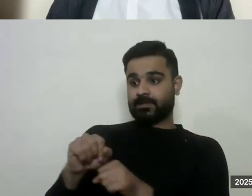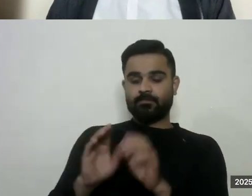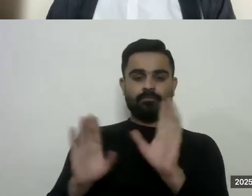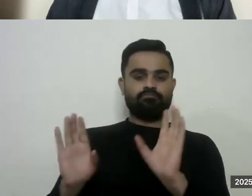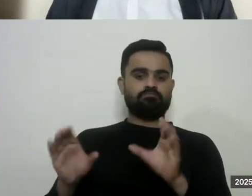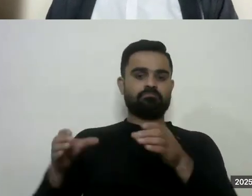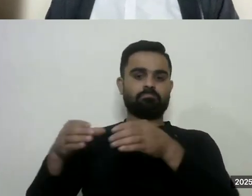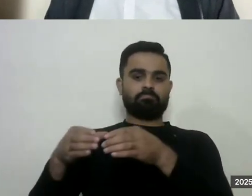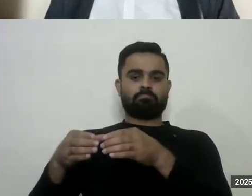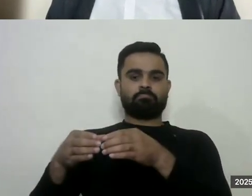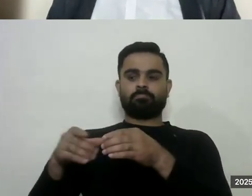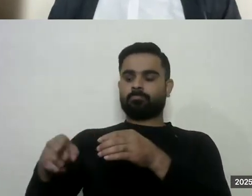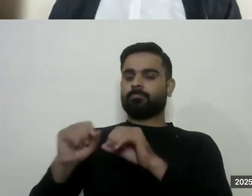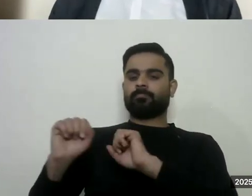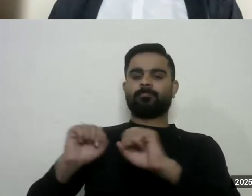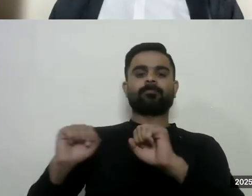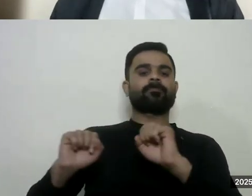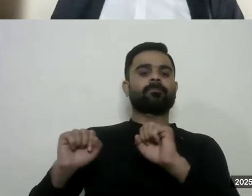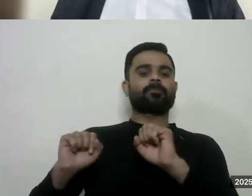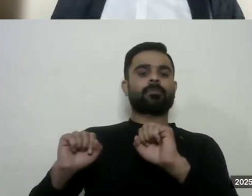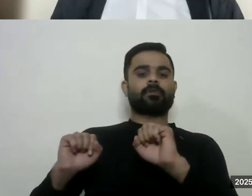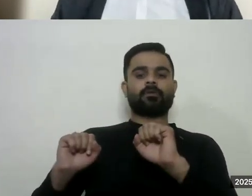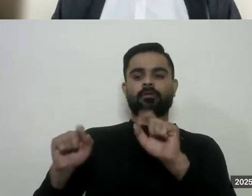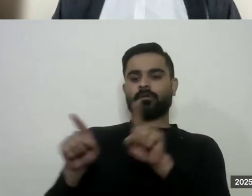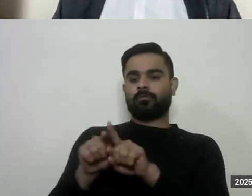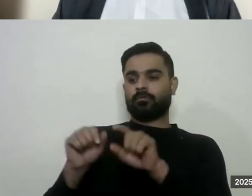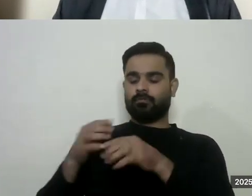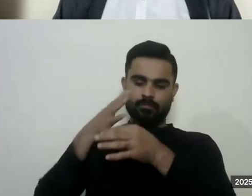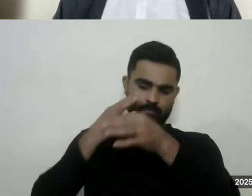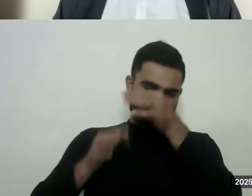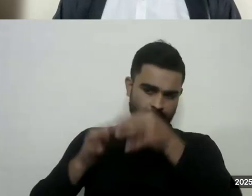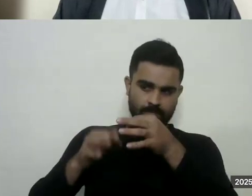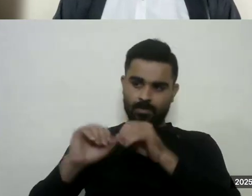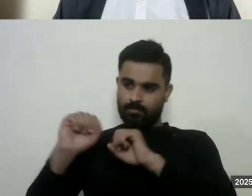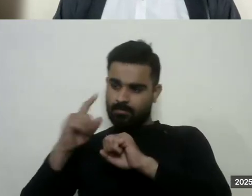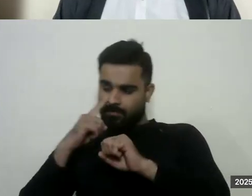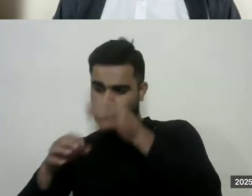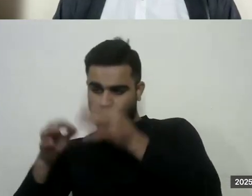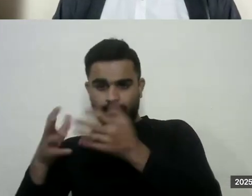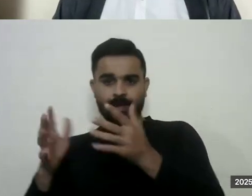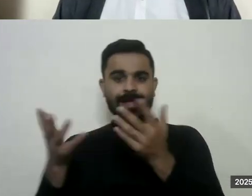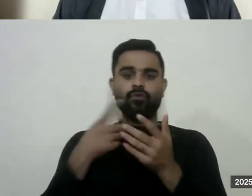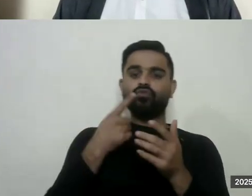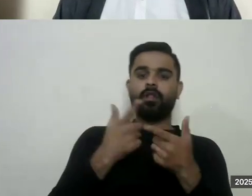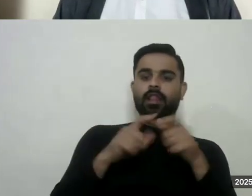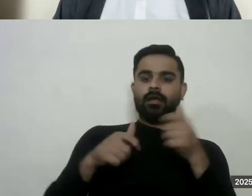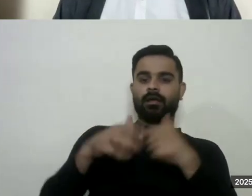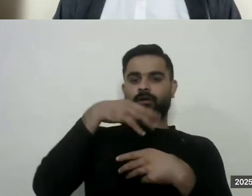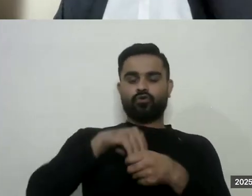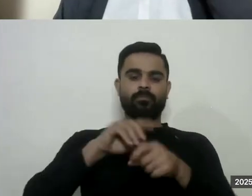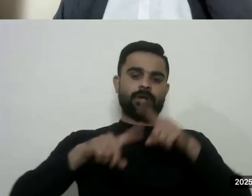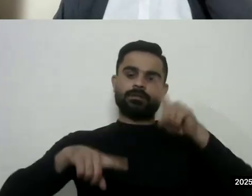group them based on their, according to her judgment or his judgment of how the linguistically